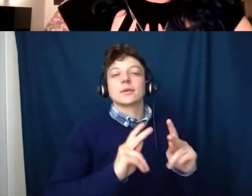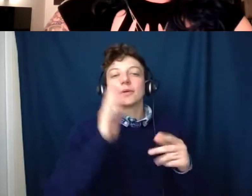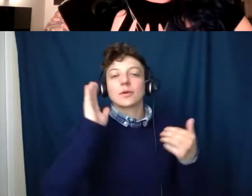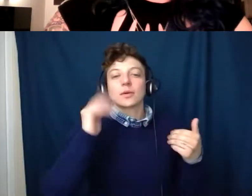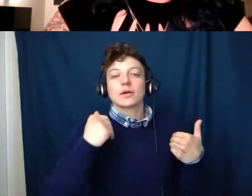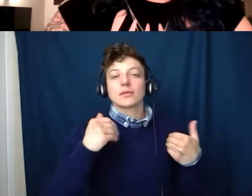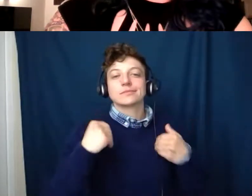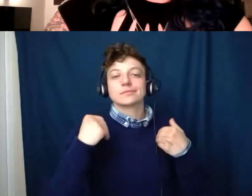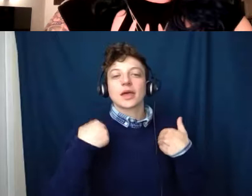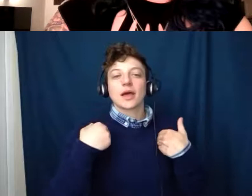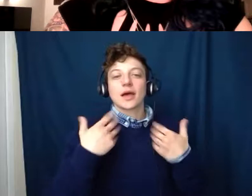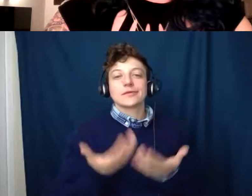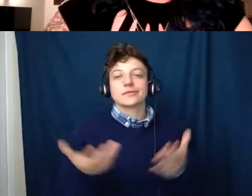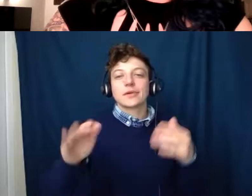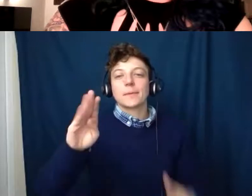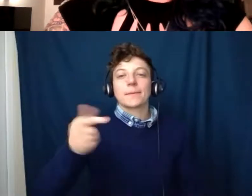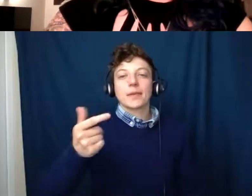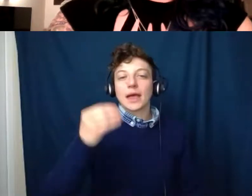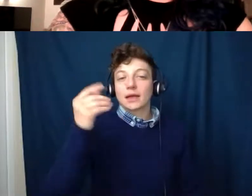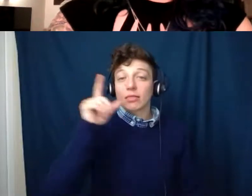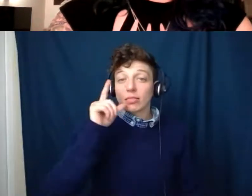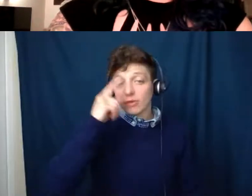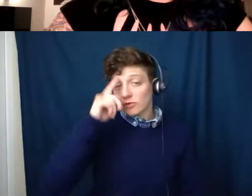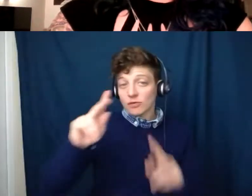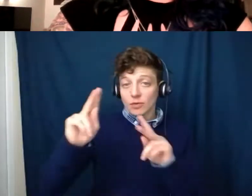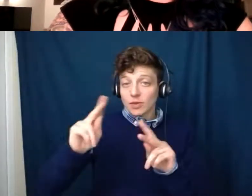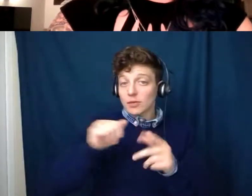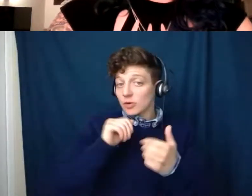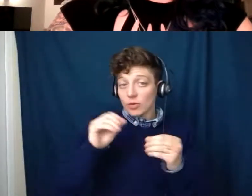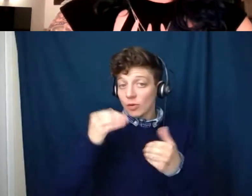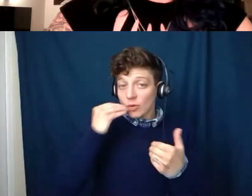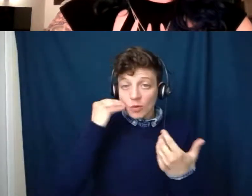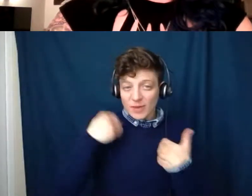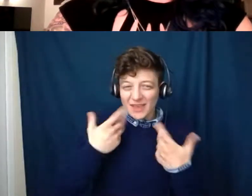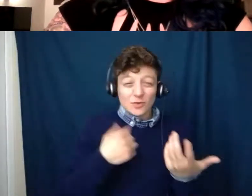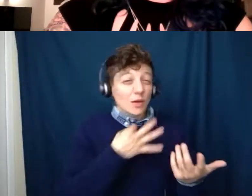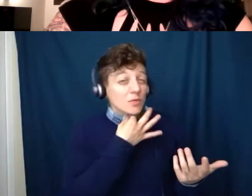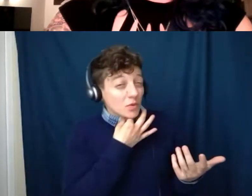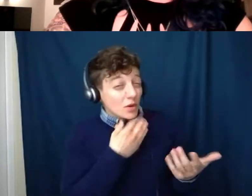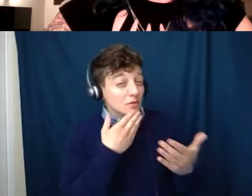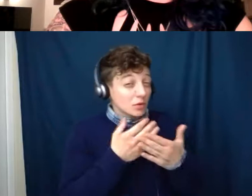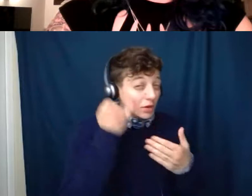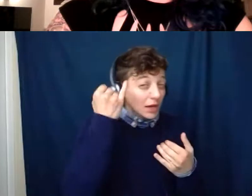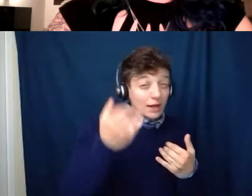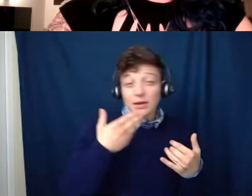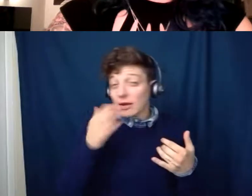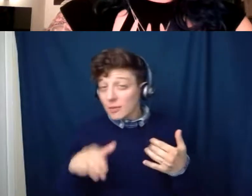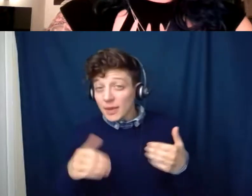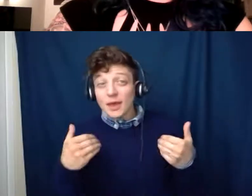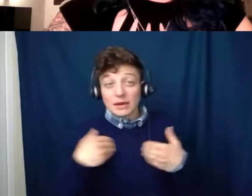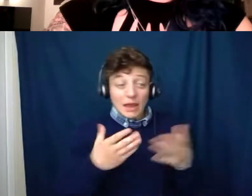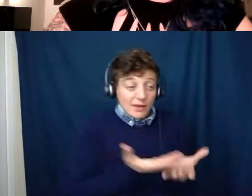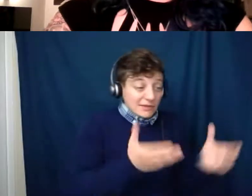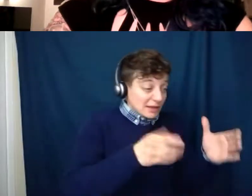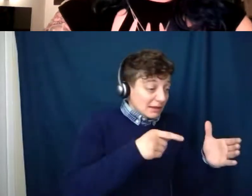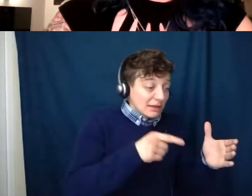people in their cars or on them. Is it reasonable or a good idea to have a little kit with Narcan / fentanyl strips, et cetera,